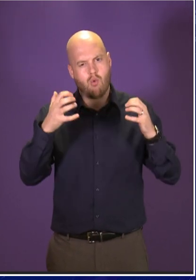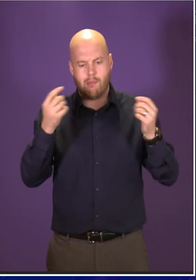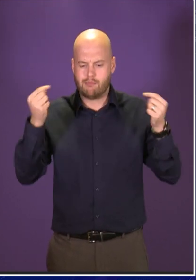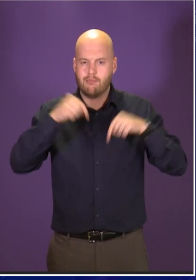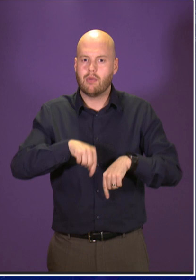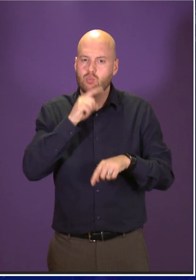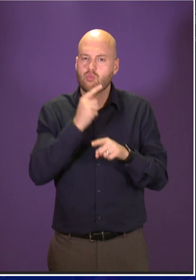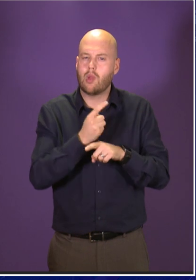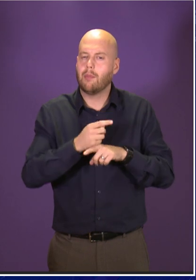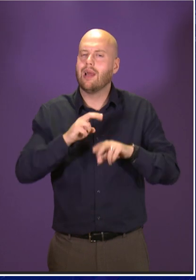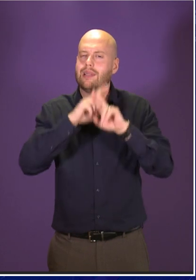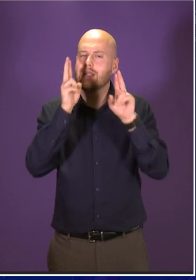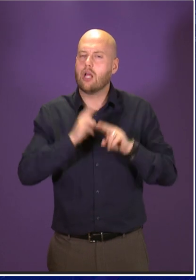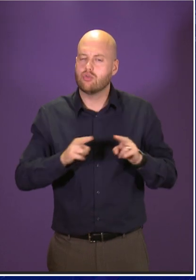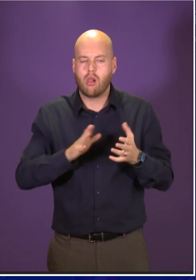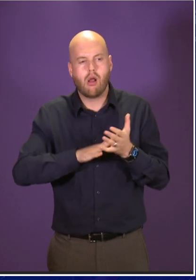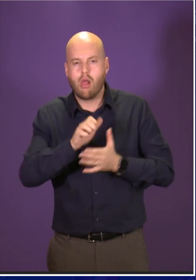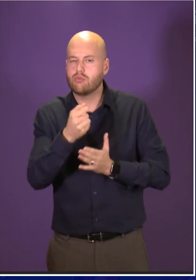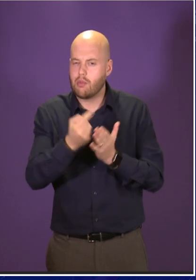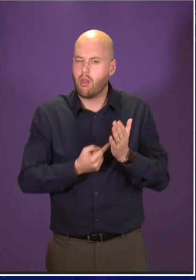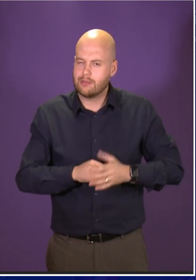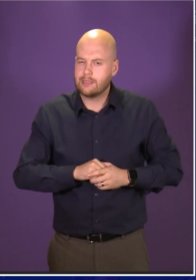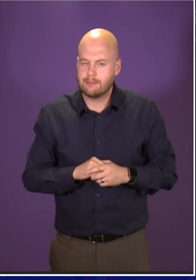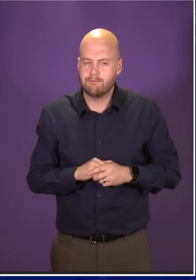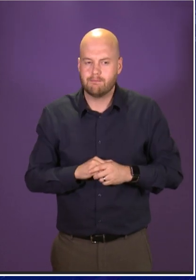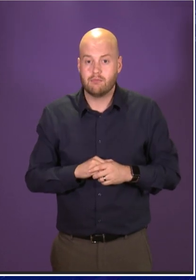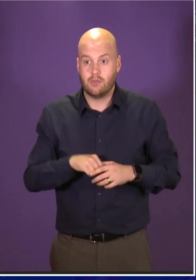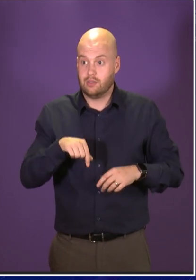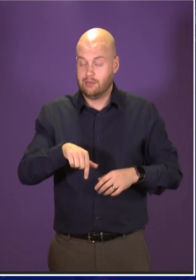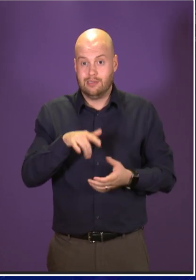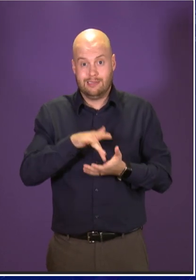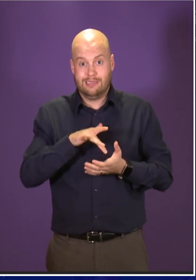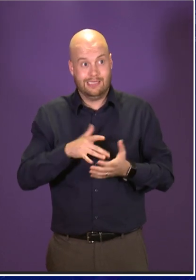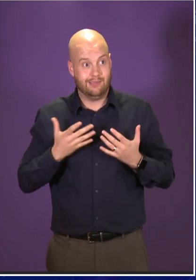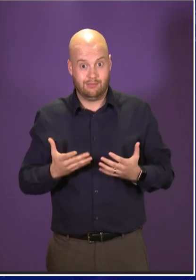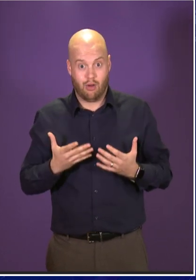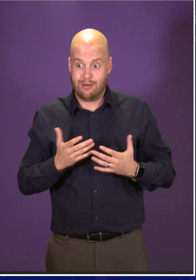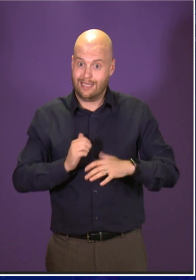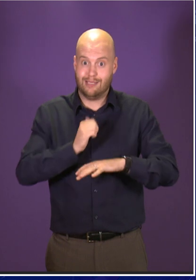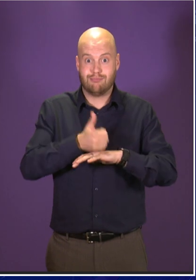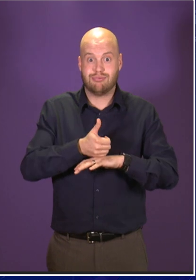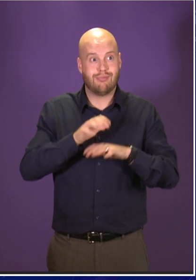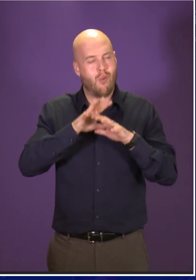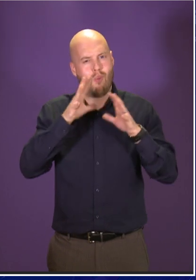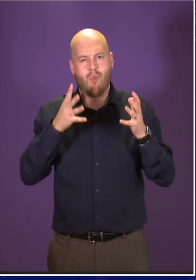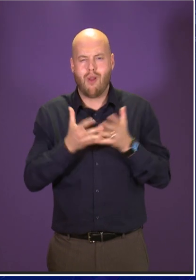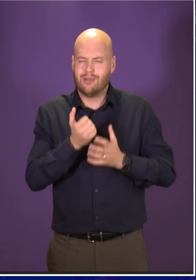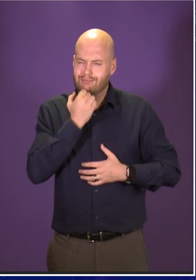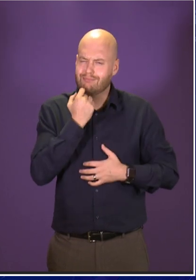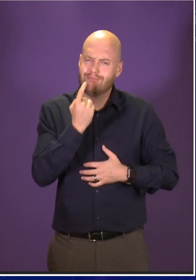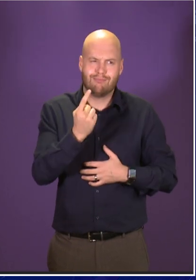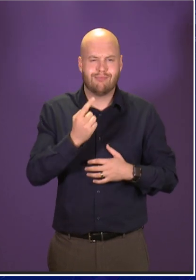policy. As we gather in a city currently hosting the world's largest festival of the arts and